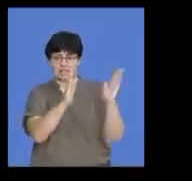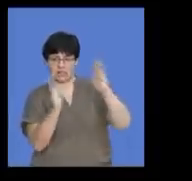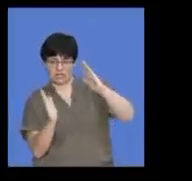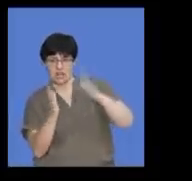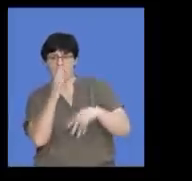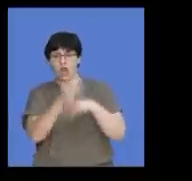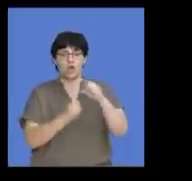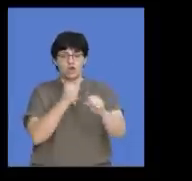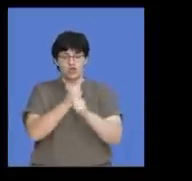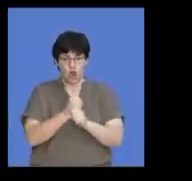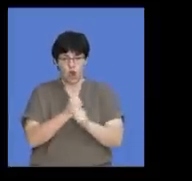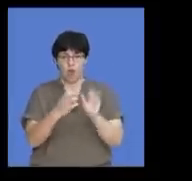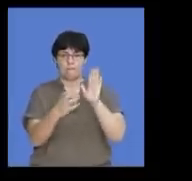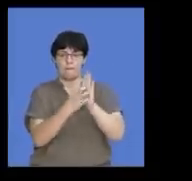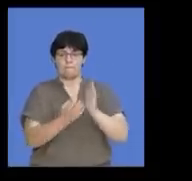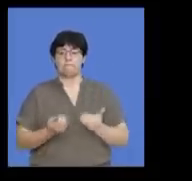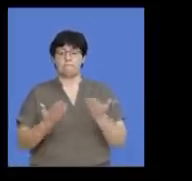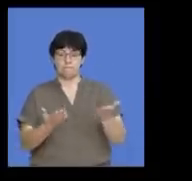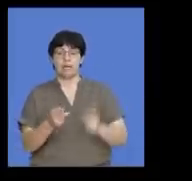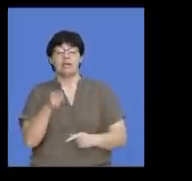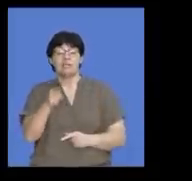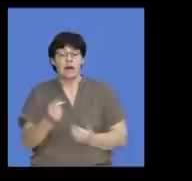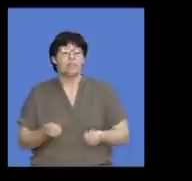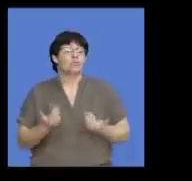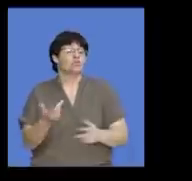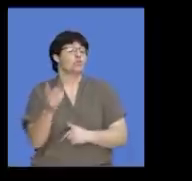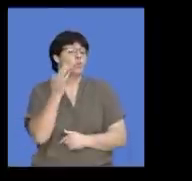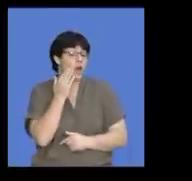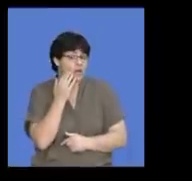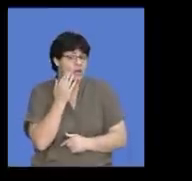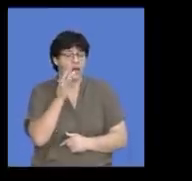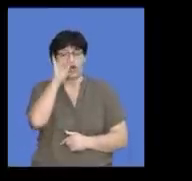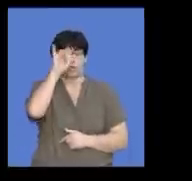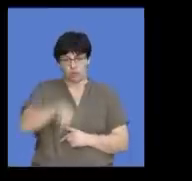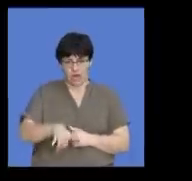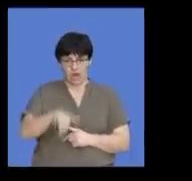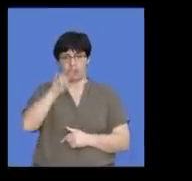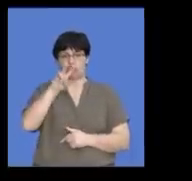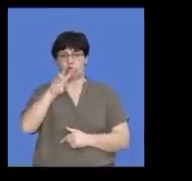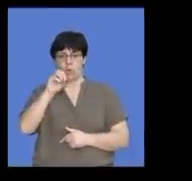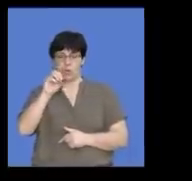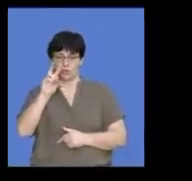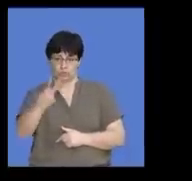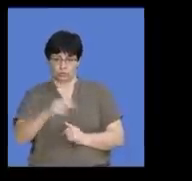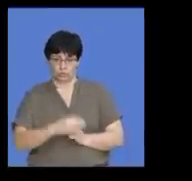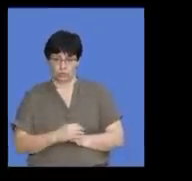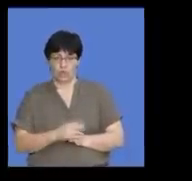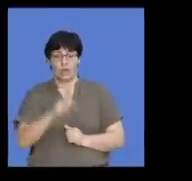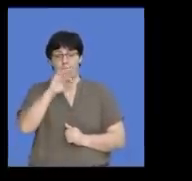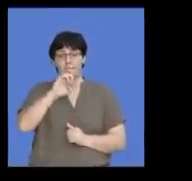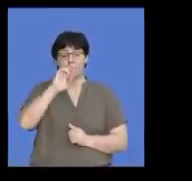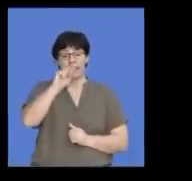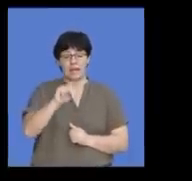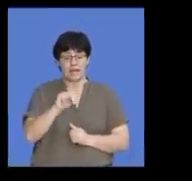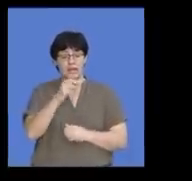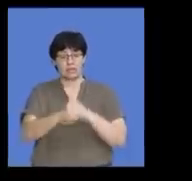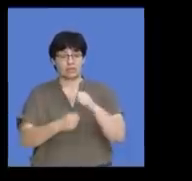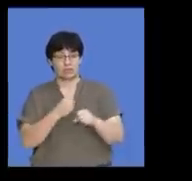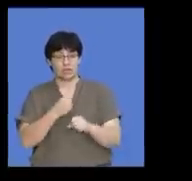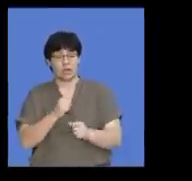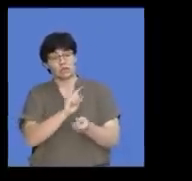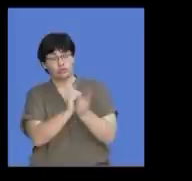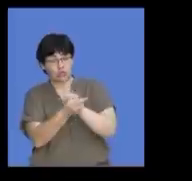it's produced, which is July 2002. We're going to take 2002. Your mean annual change, 12